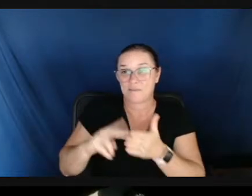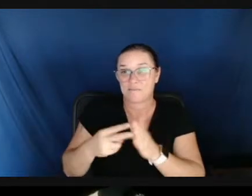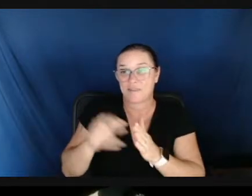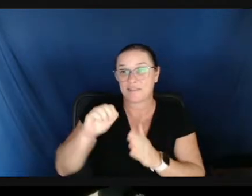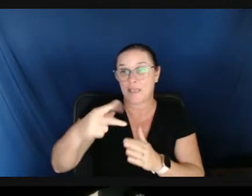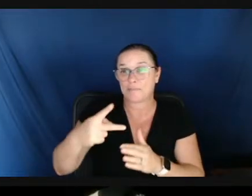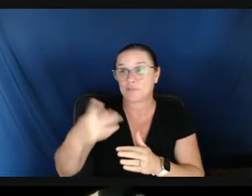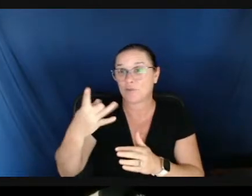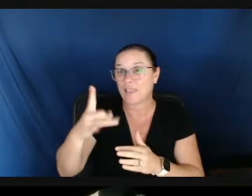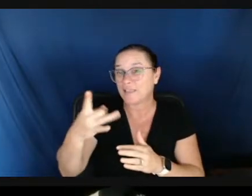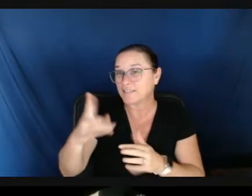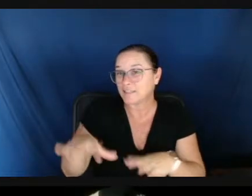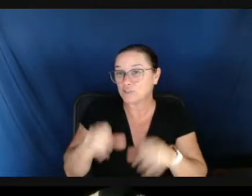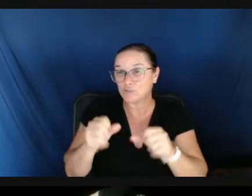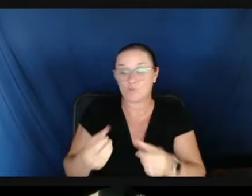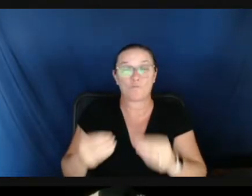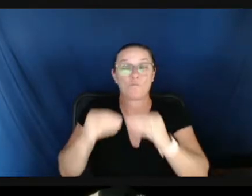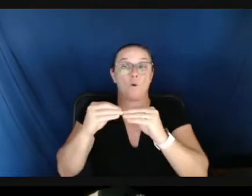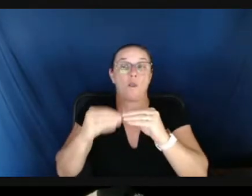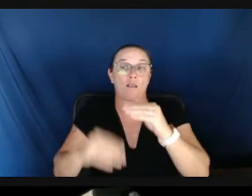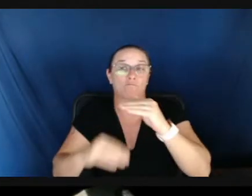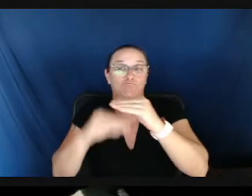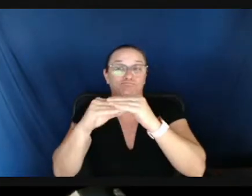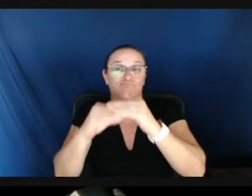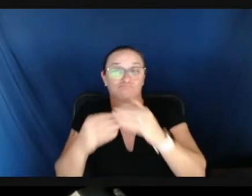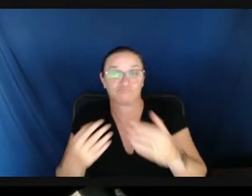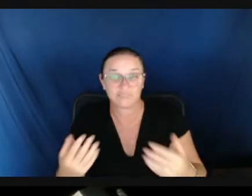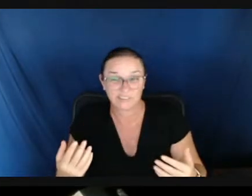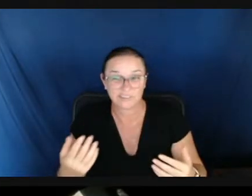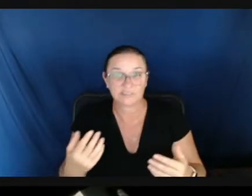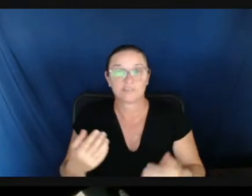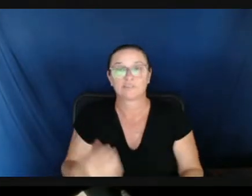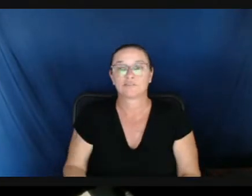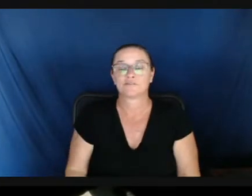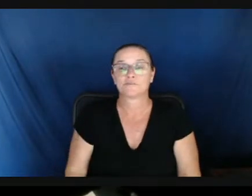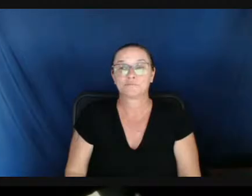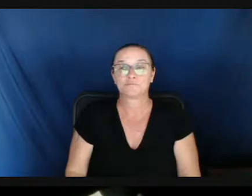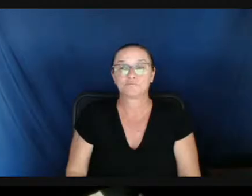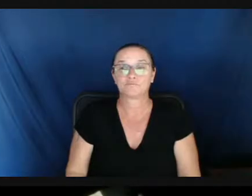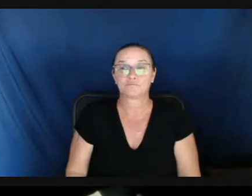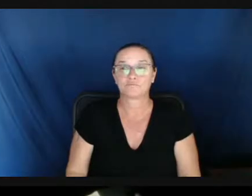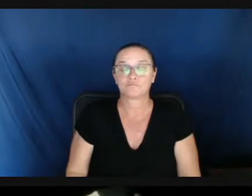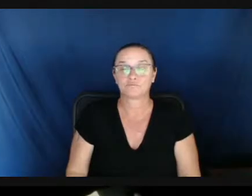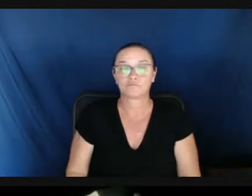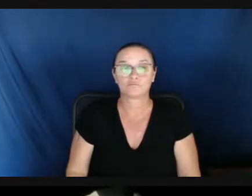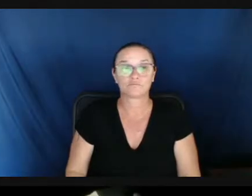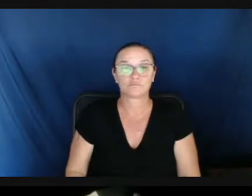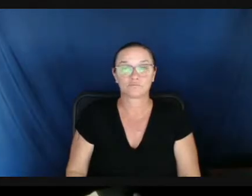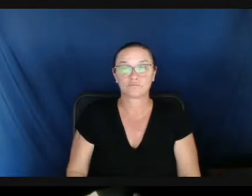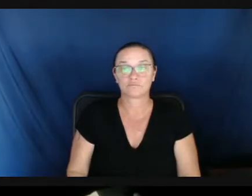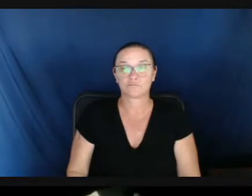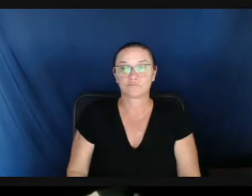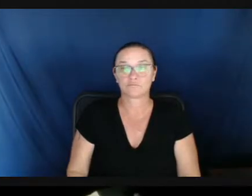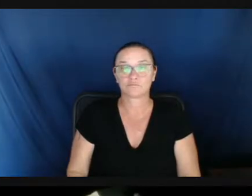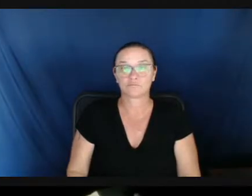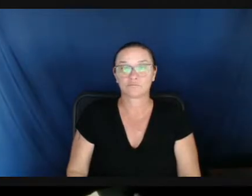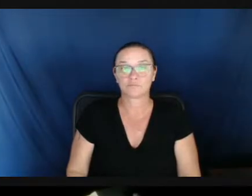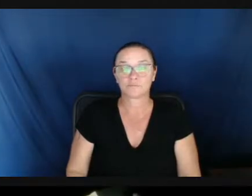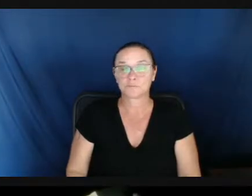took a little longer, even in that sense as well, to event out its main fountain